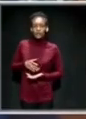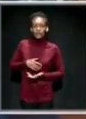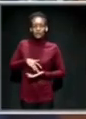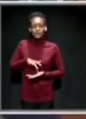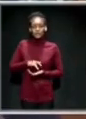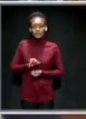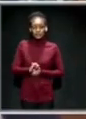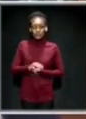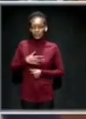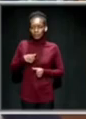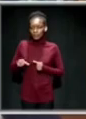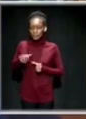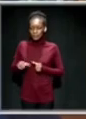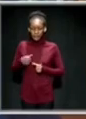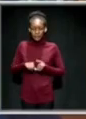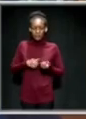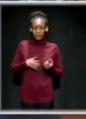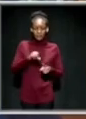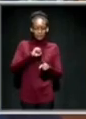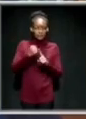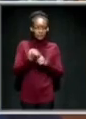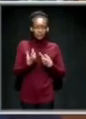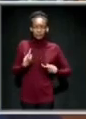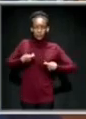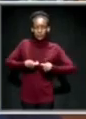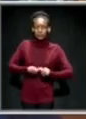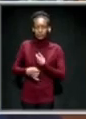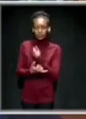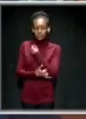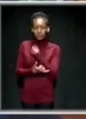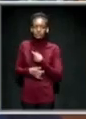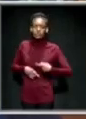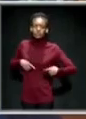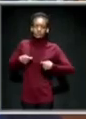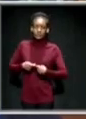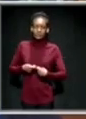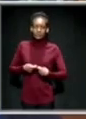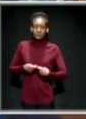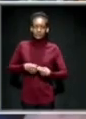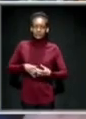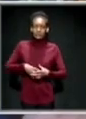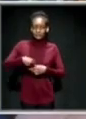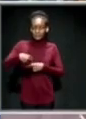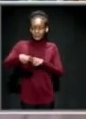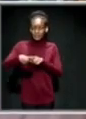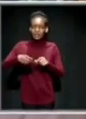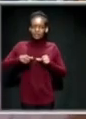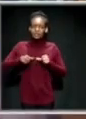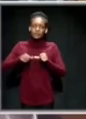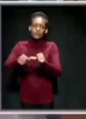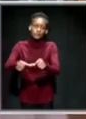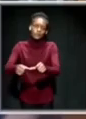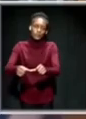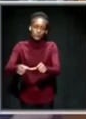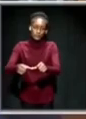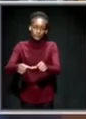society, contribute to their country. So the returns are substantial and they